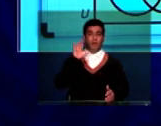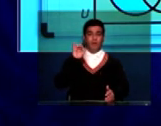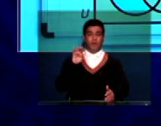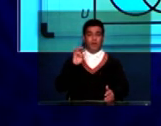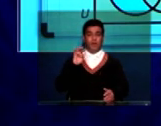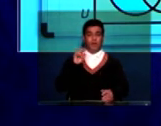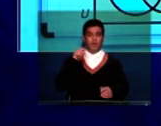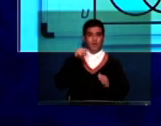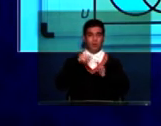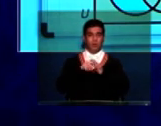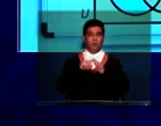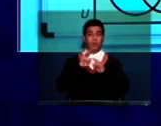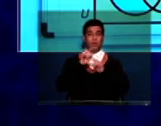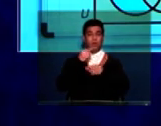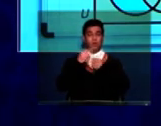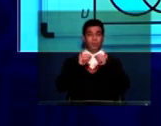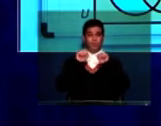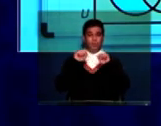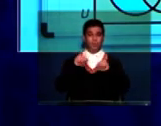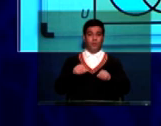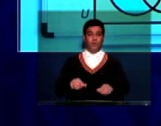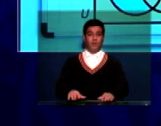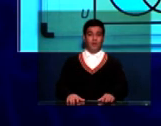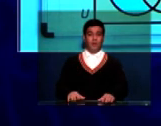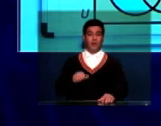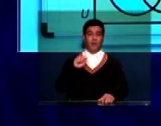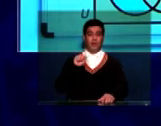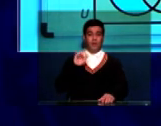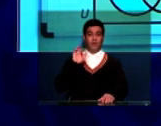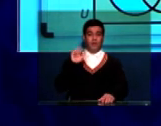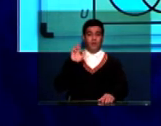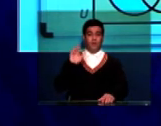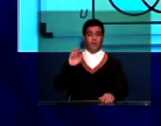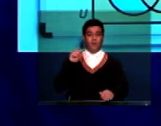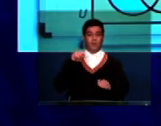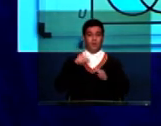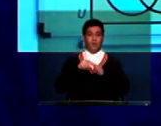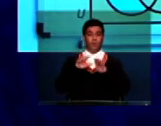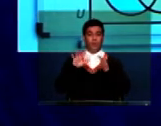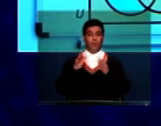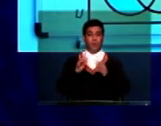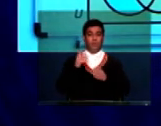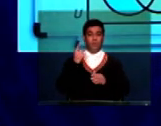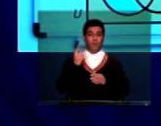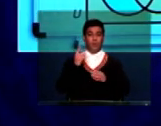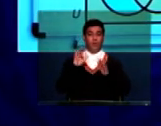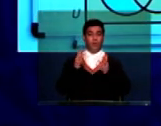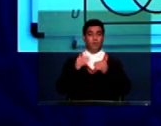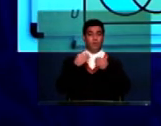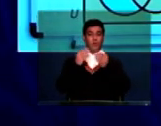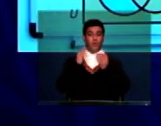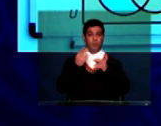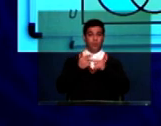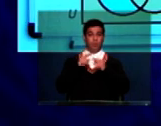orqali ifodalashimiz mumkin. A va B hodisalardan hech bo'lmaganda biri ro'y bersa,